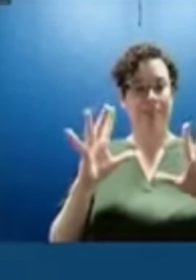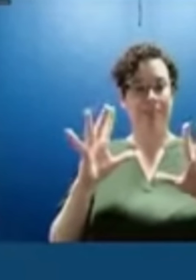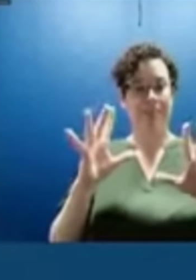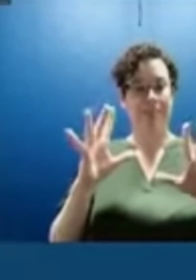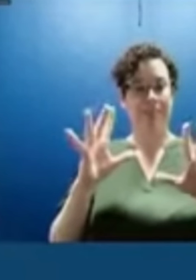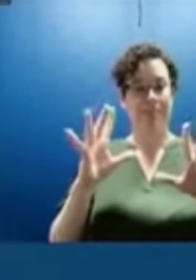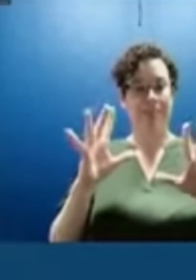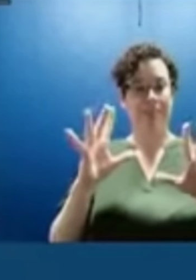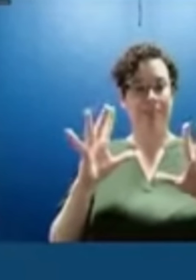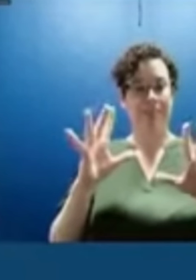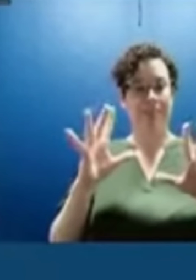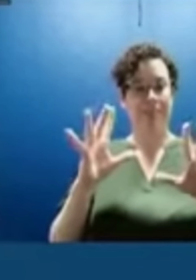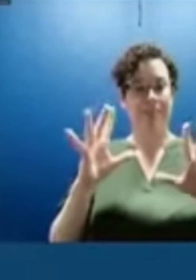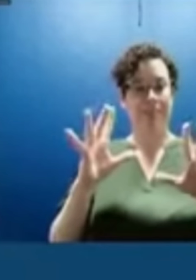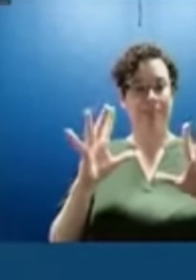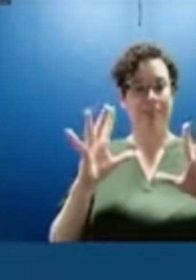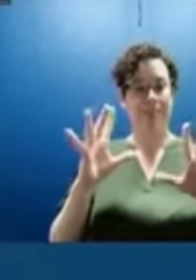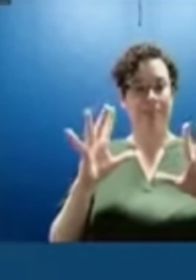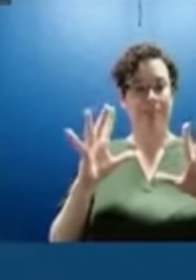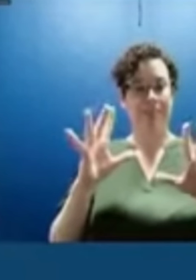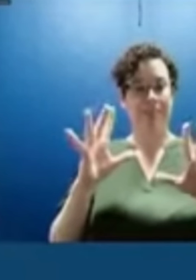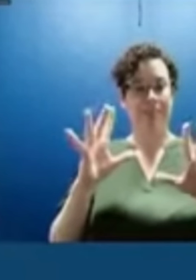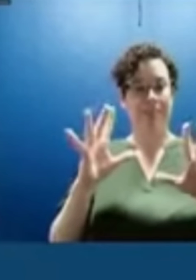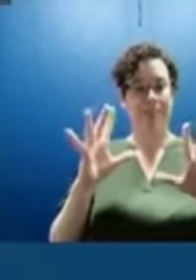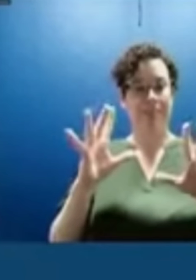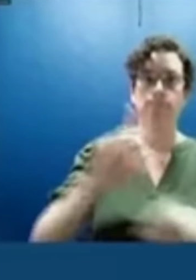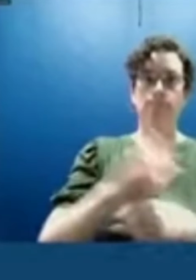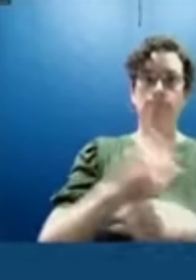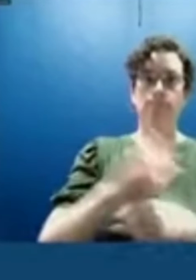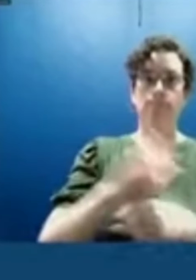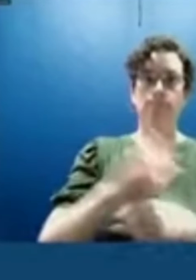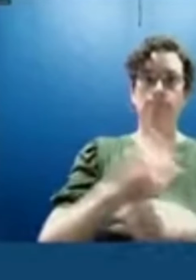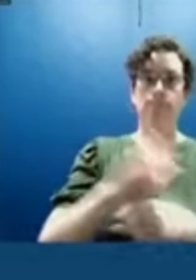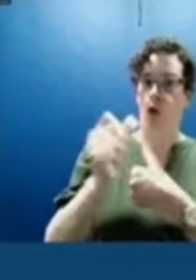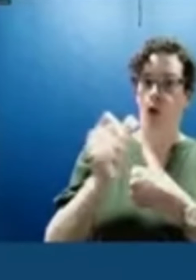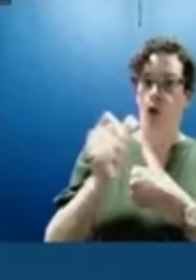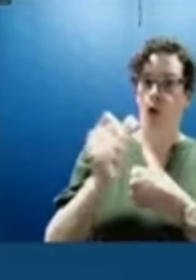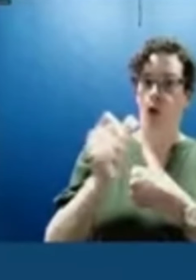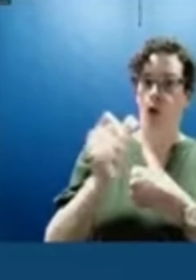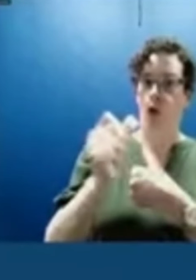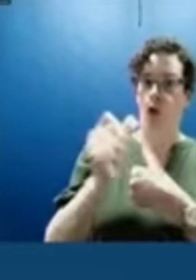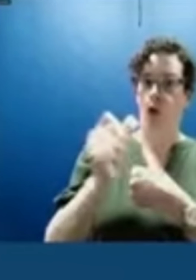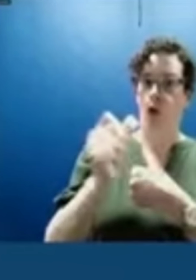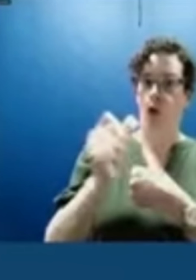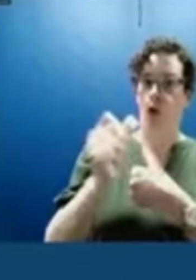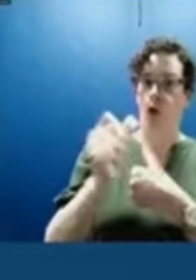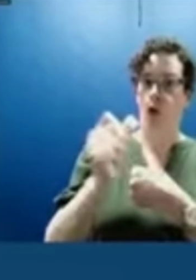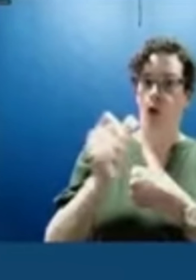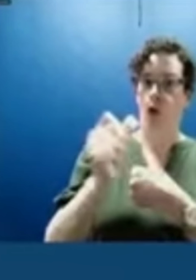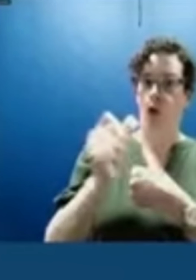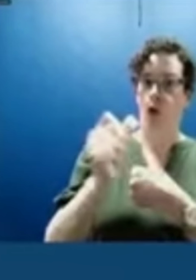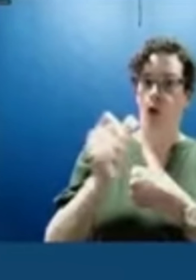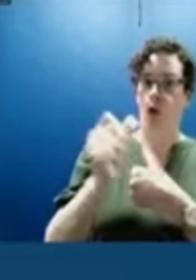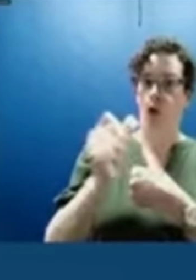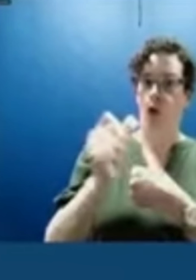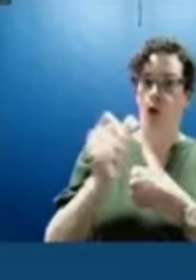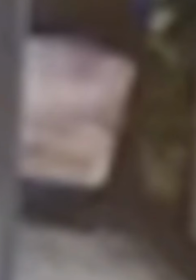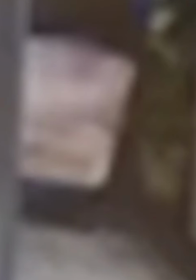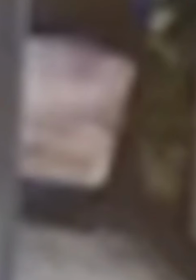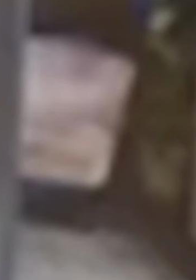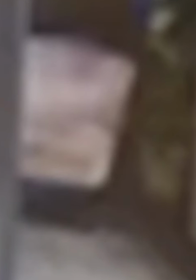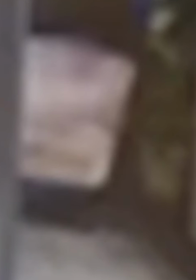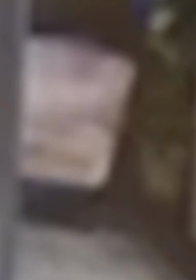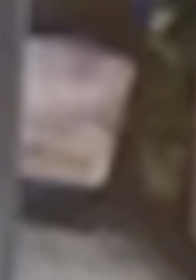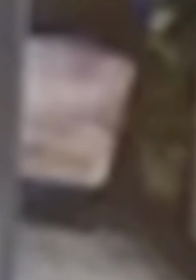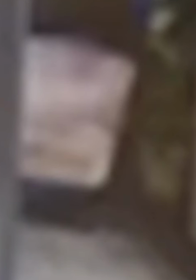meeting. What's up? You don't want to fix Oakland? Let's take a look at Governor Newsom being pressed earlier, and let me know